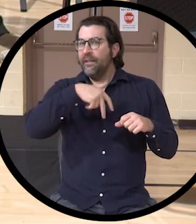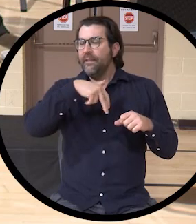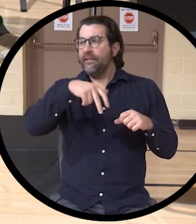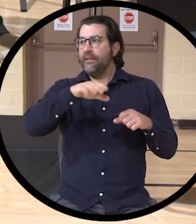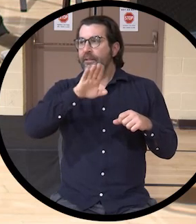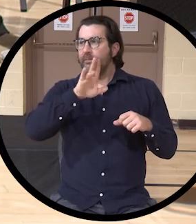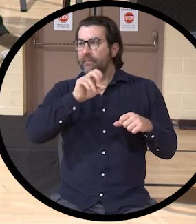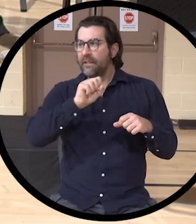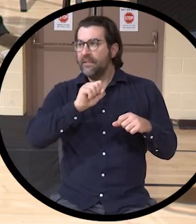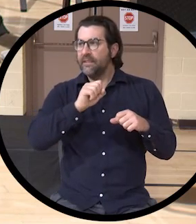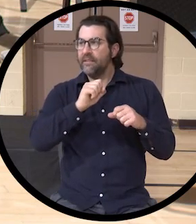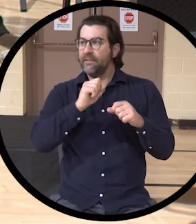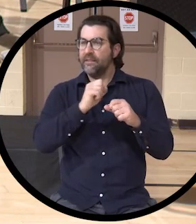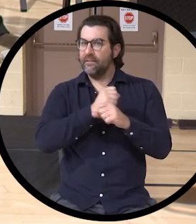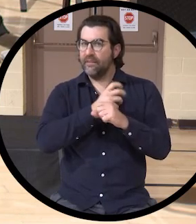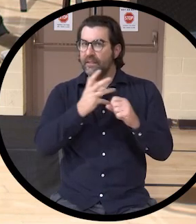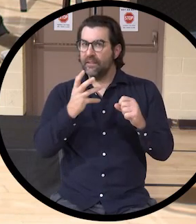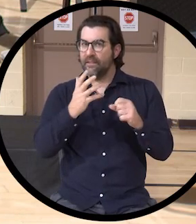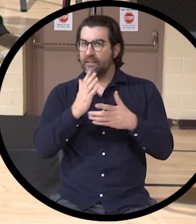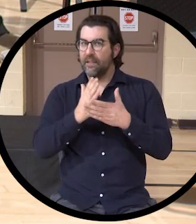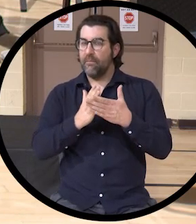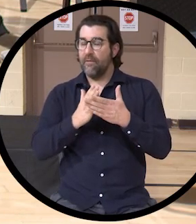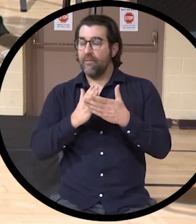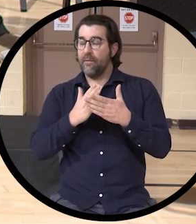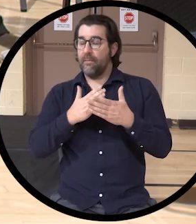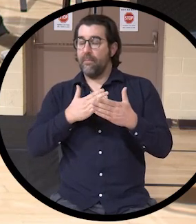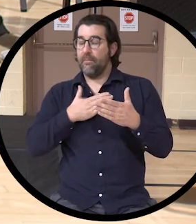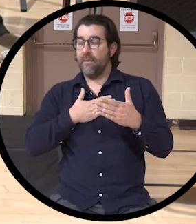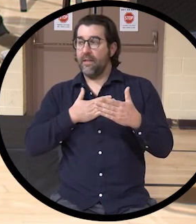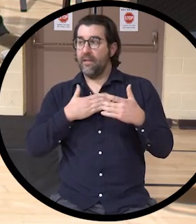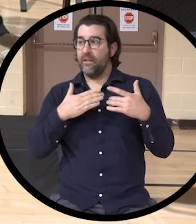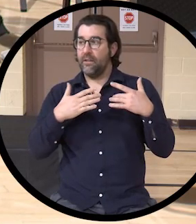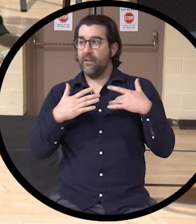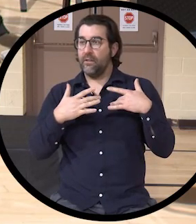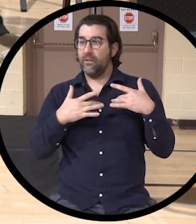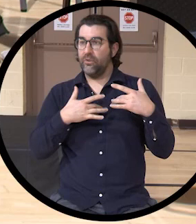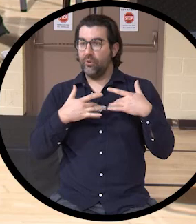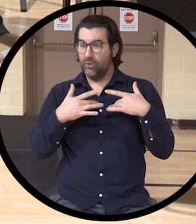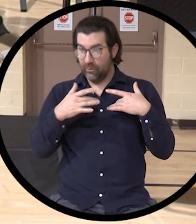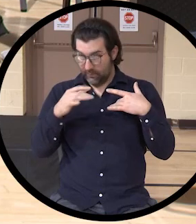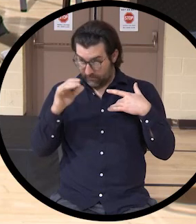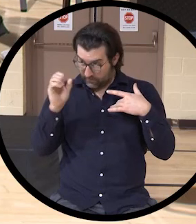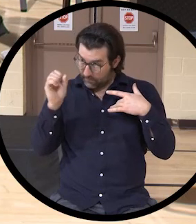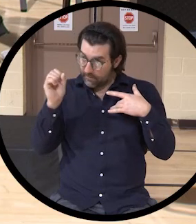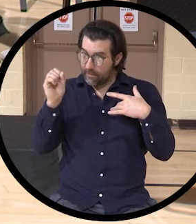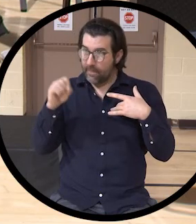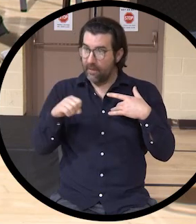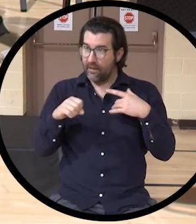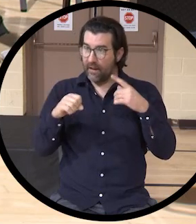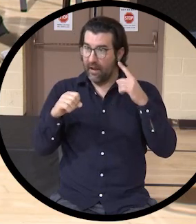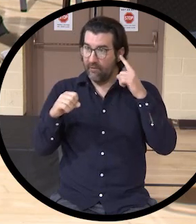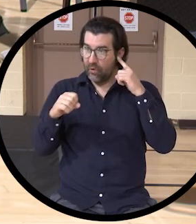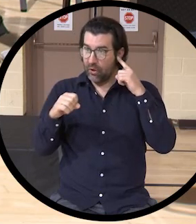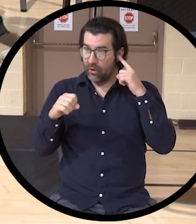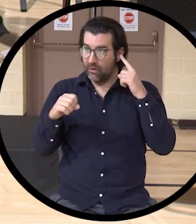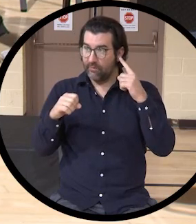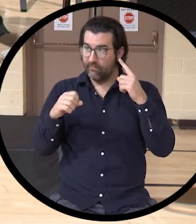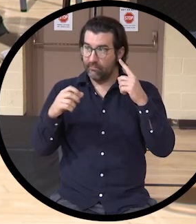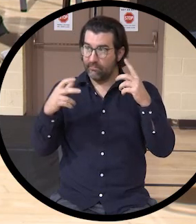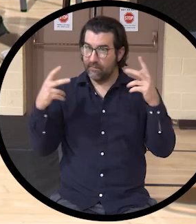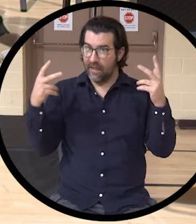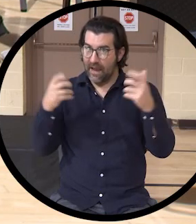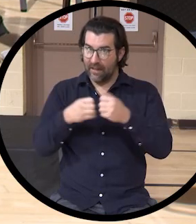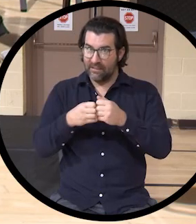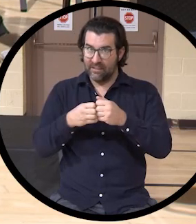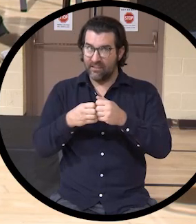everything. Some of my concerns are, yes, I have heard accidents at